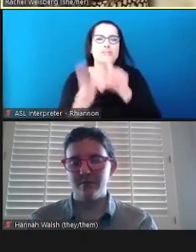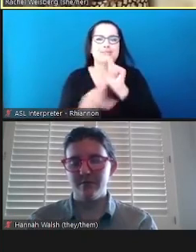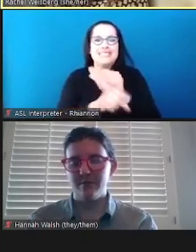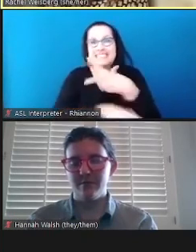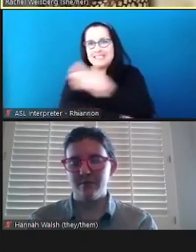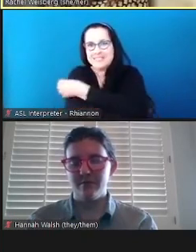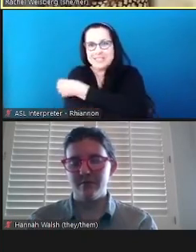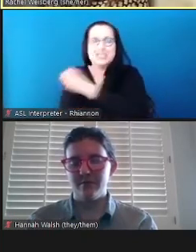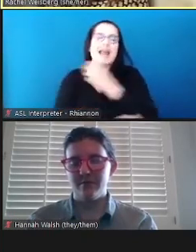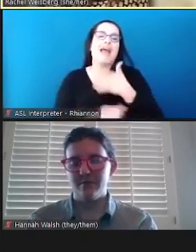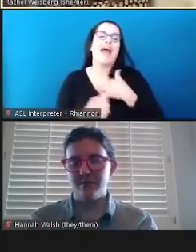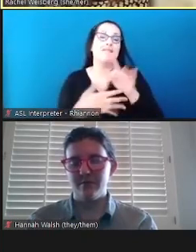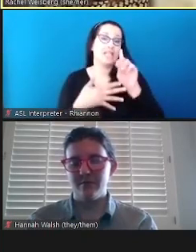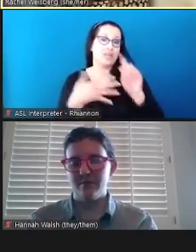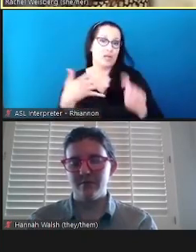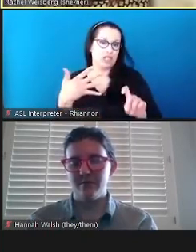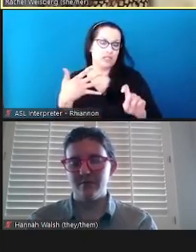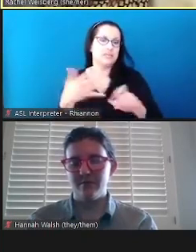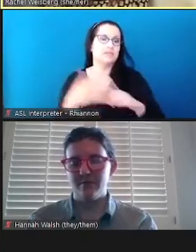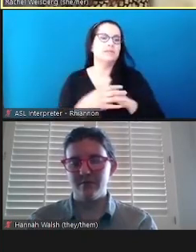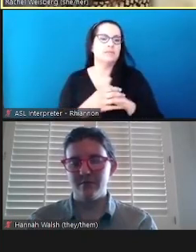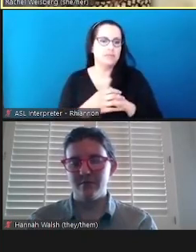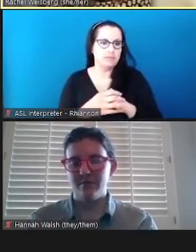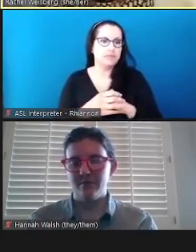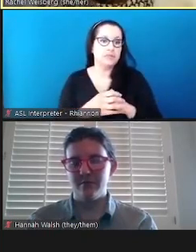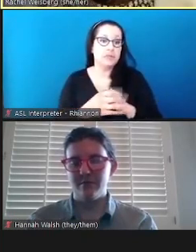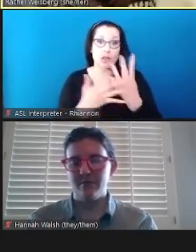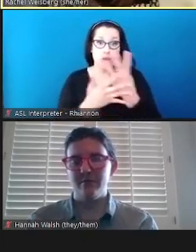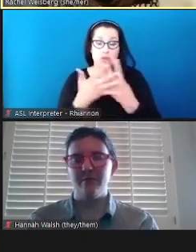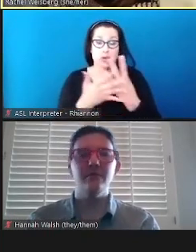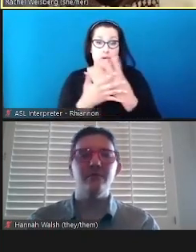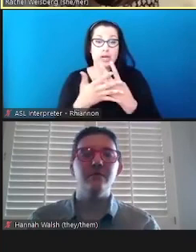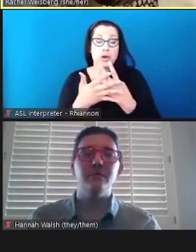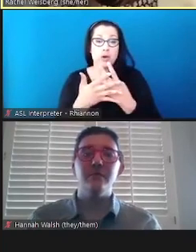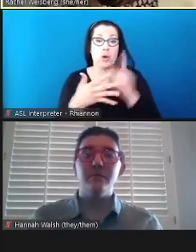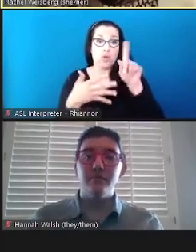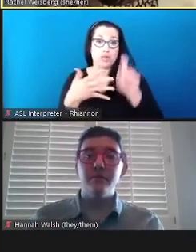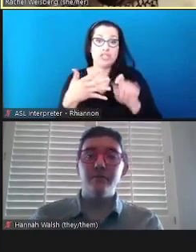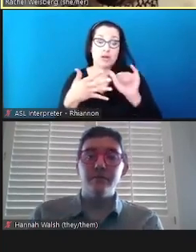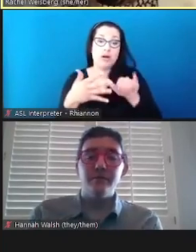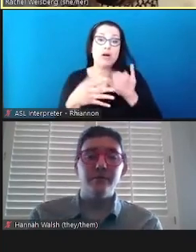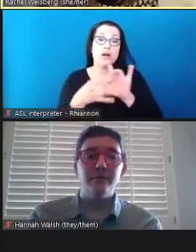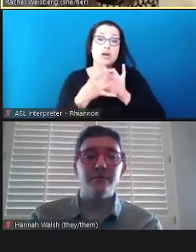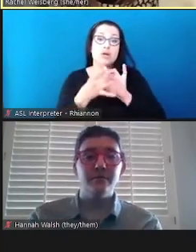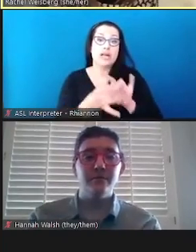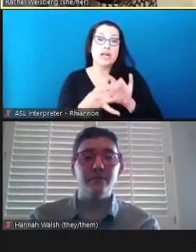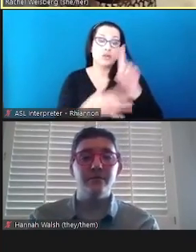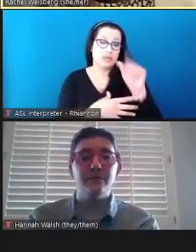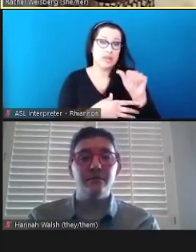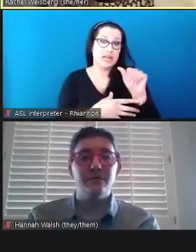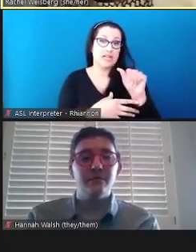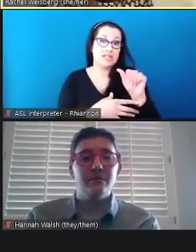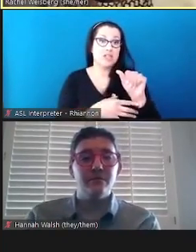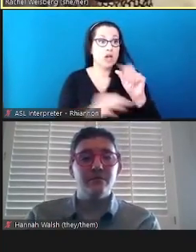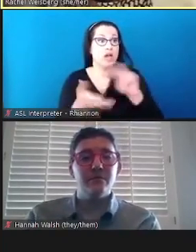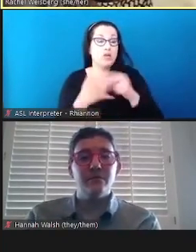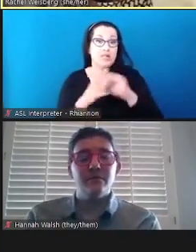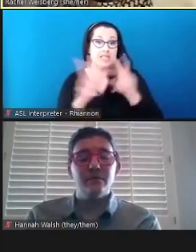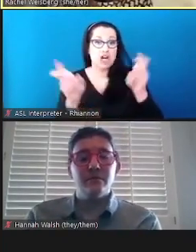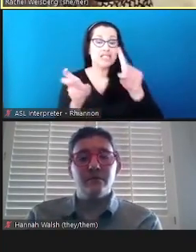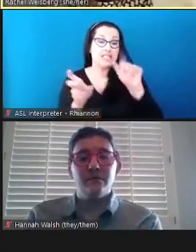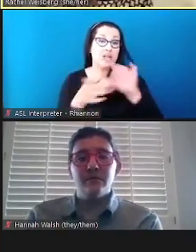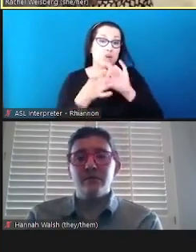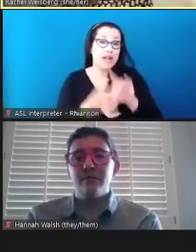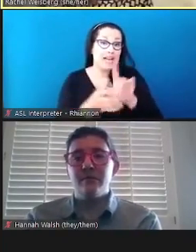those screening questions are actually disability-related inquiries, right? Because there are questions